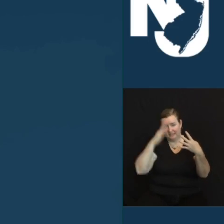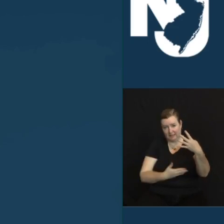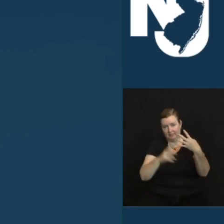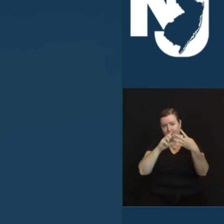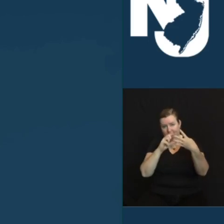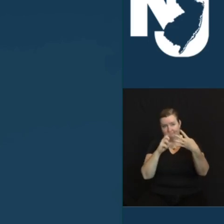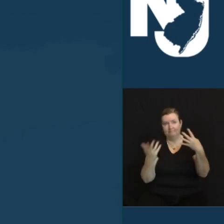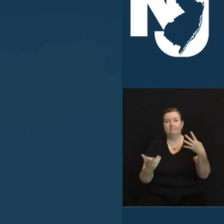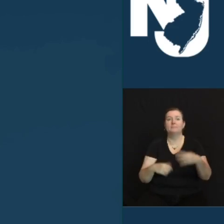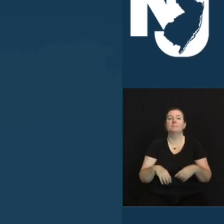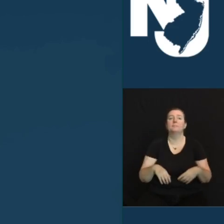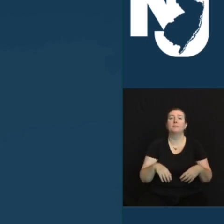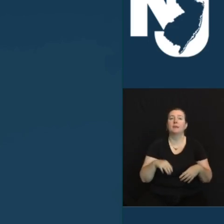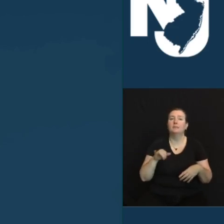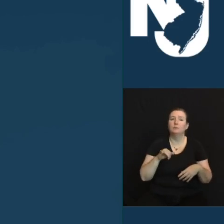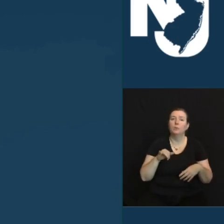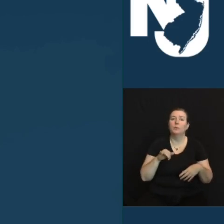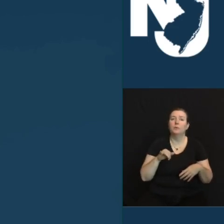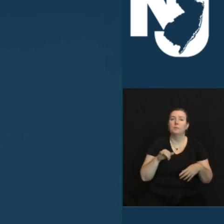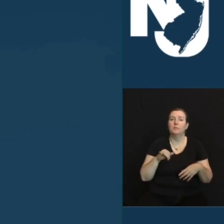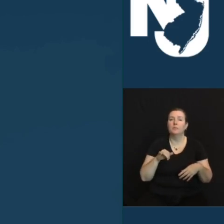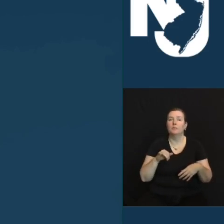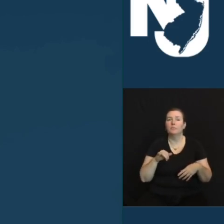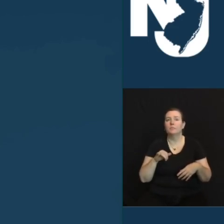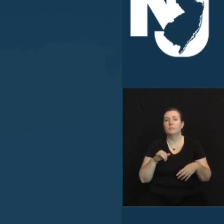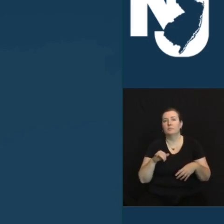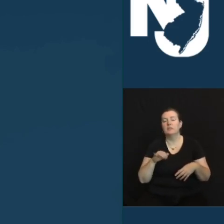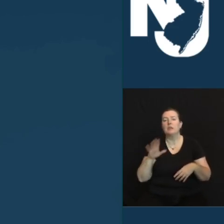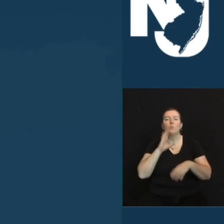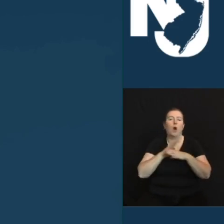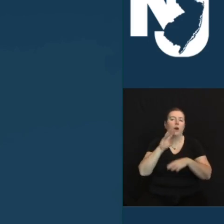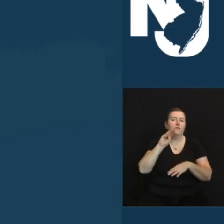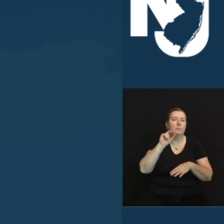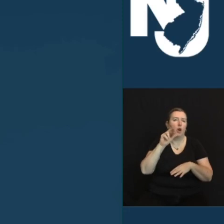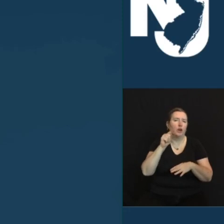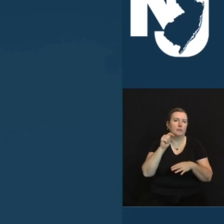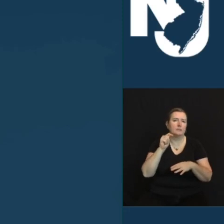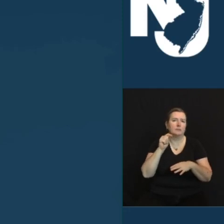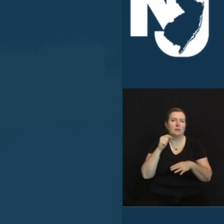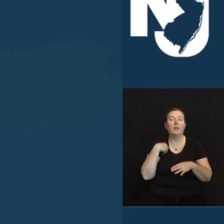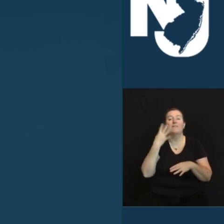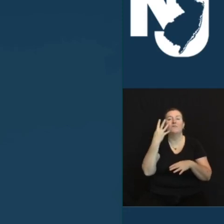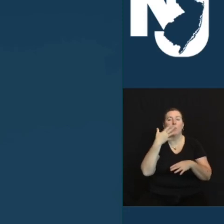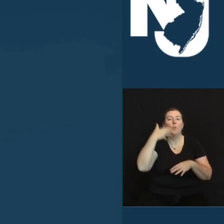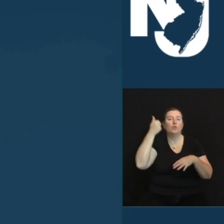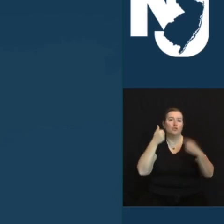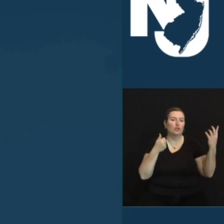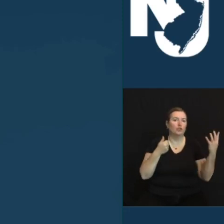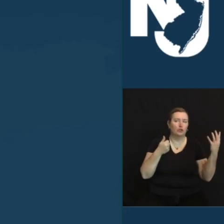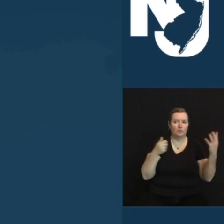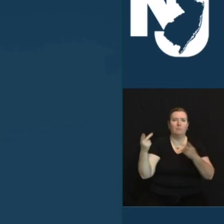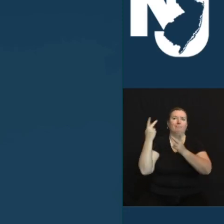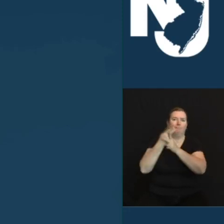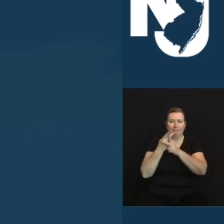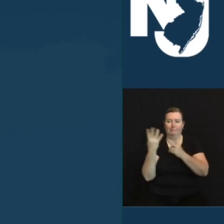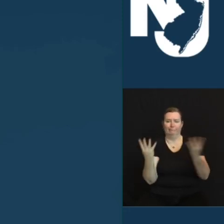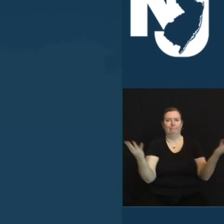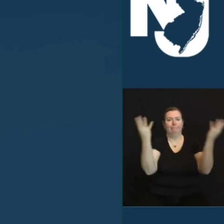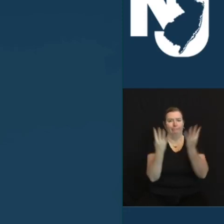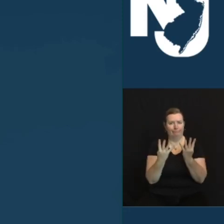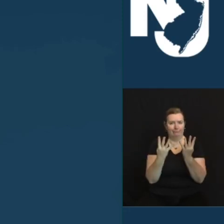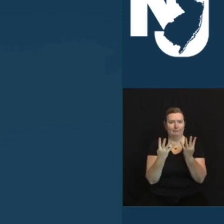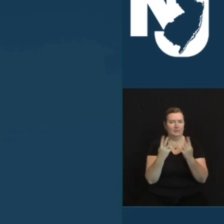also Margot's 5 older children. But even through her loss and the tremendous weight of carrying on, he never gave up the